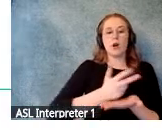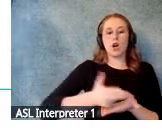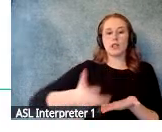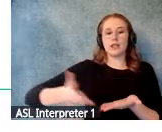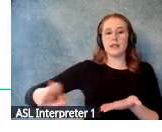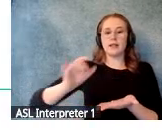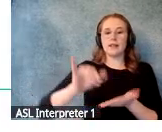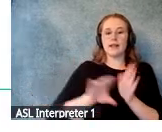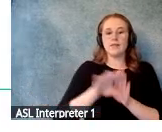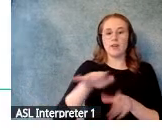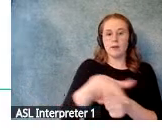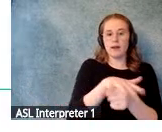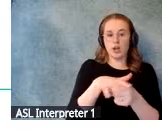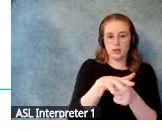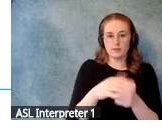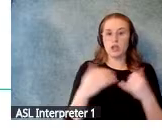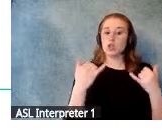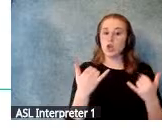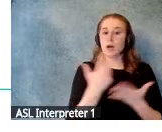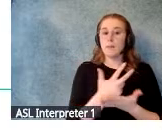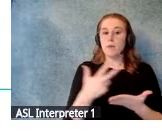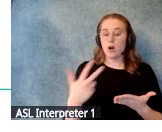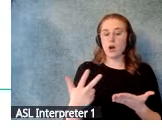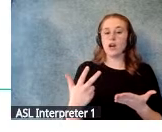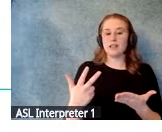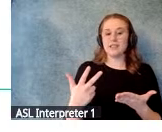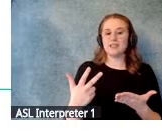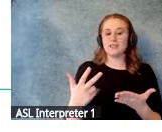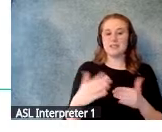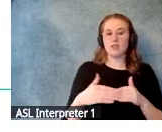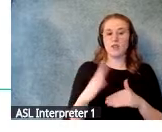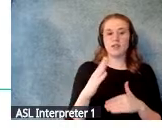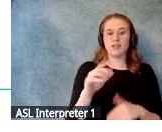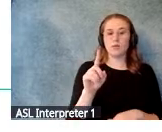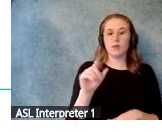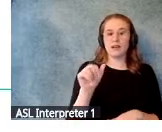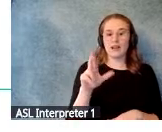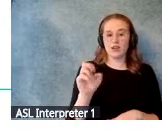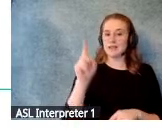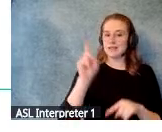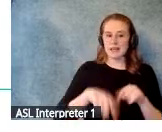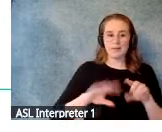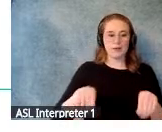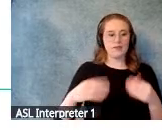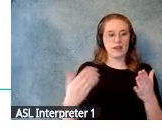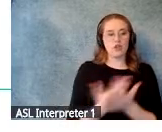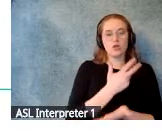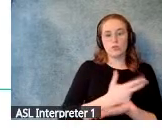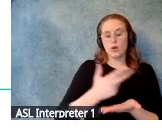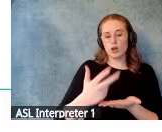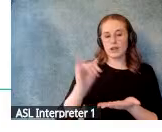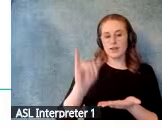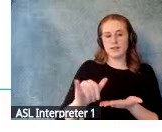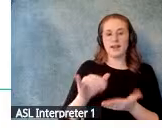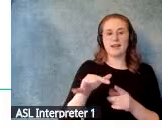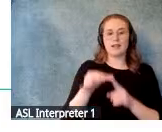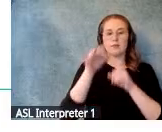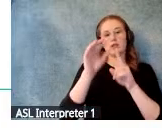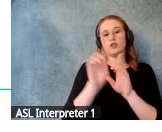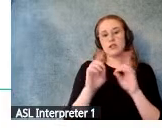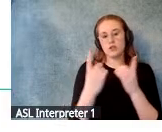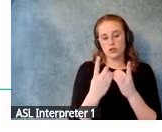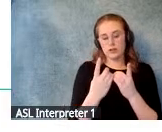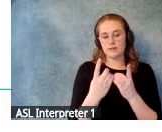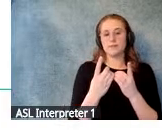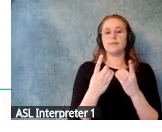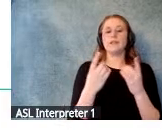facility in the development. Currently, properties larger than an acre are unable to provide new parking facilities in the special district as of right,